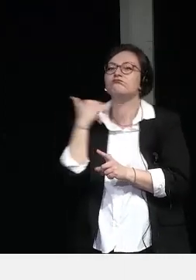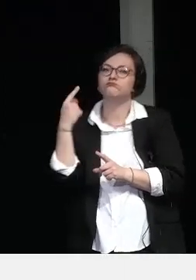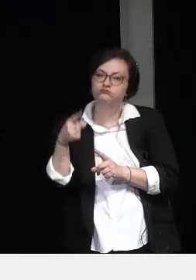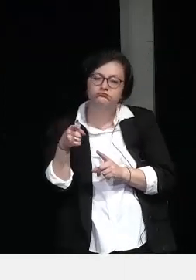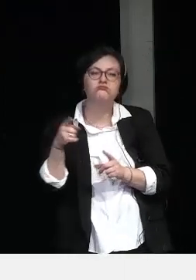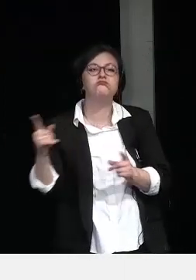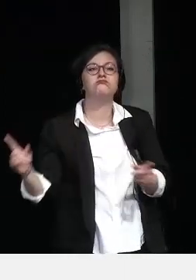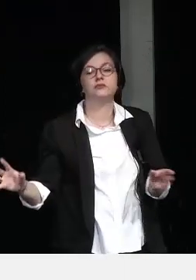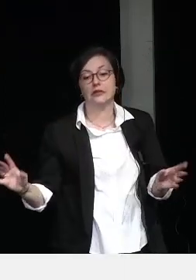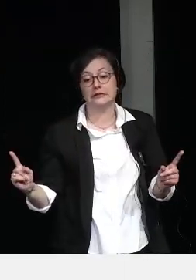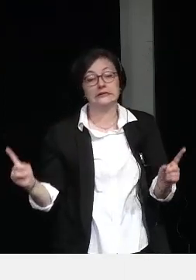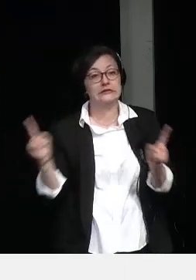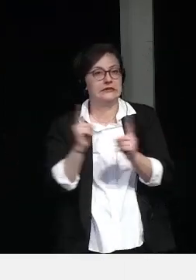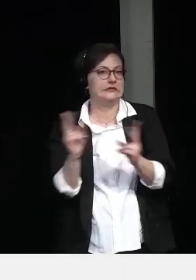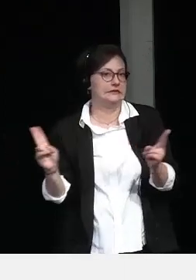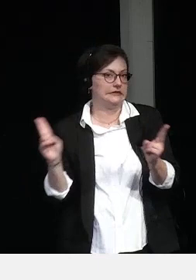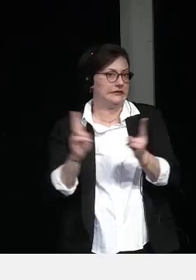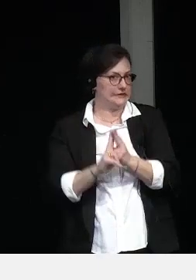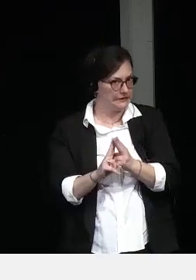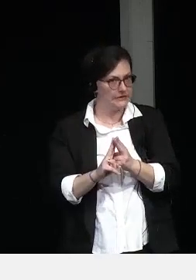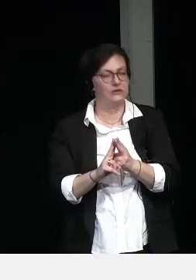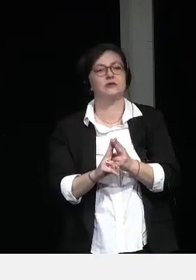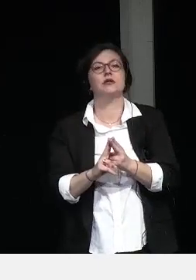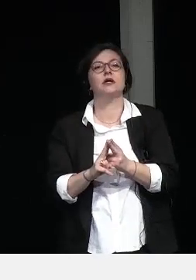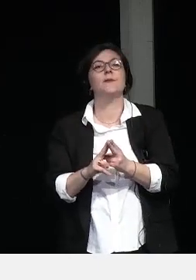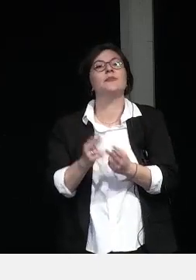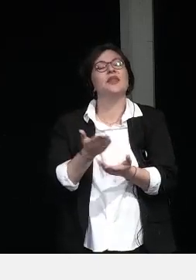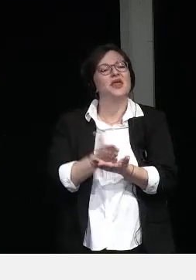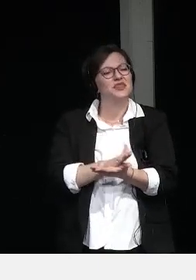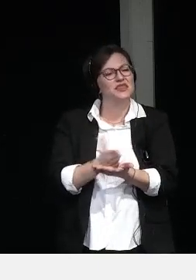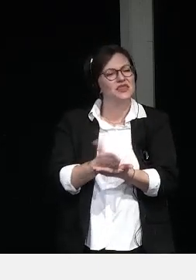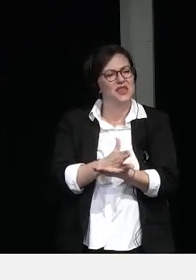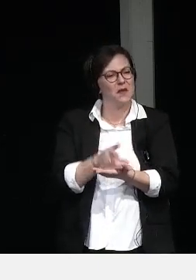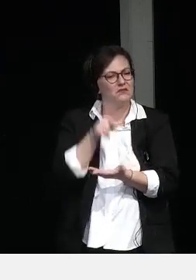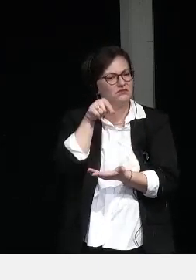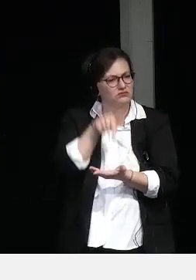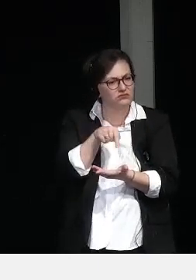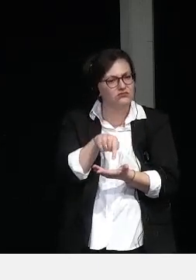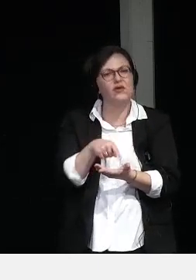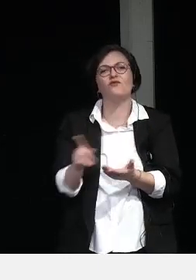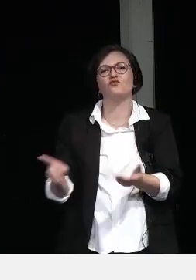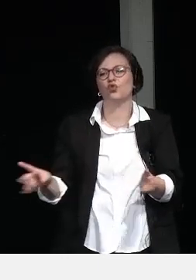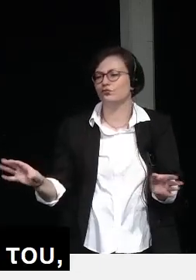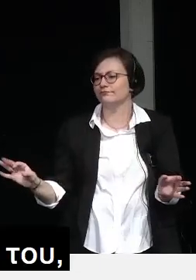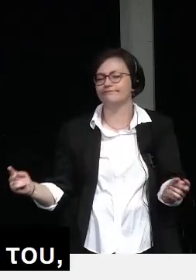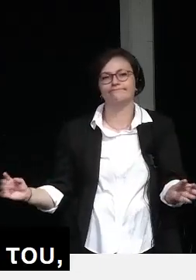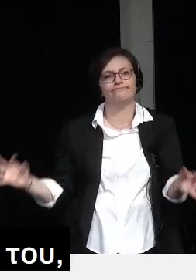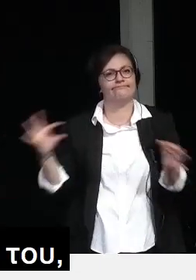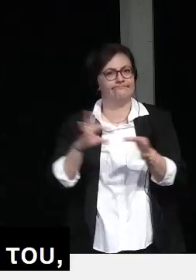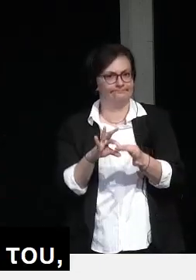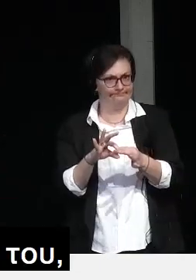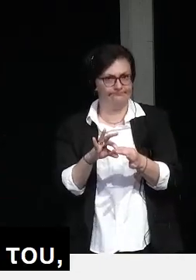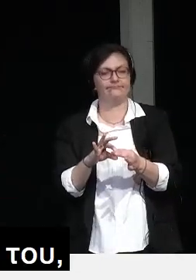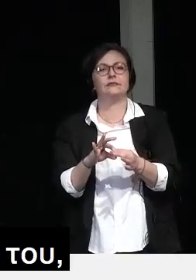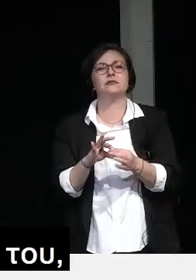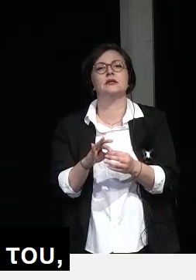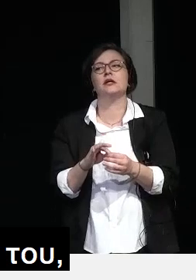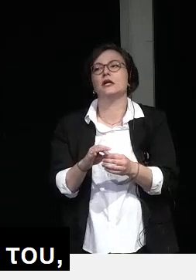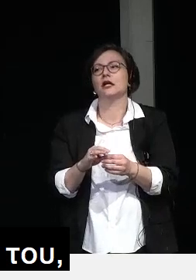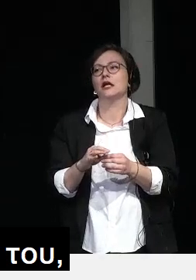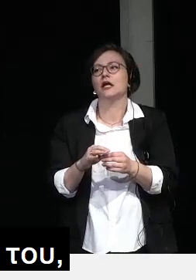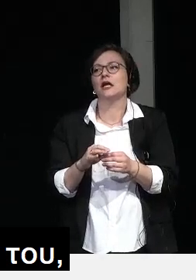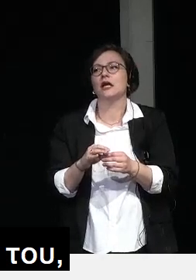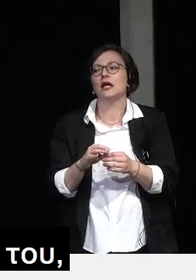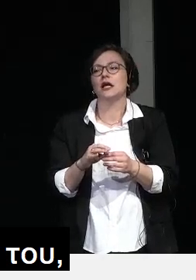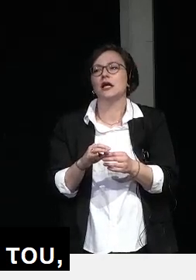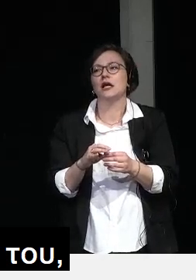mediators are at the disposal of this person, and it takes a lot. I mean, sometimes if you go at the TV